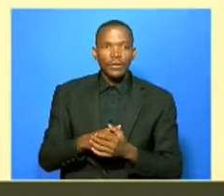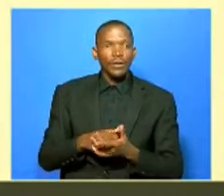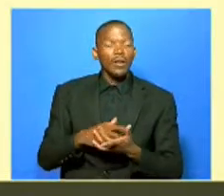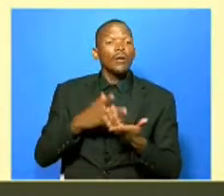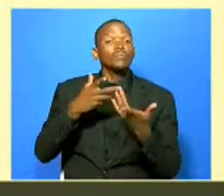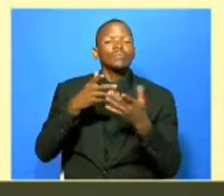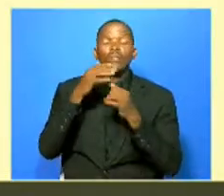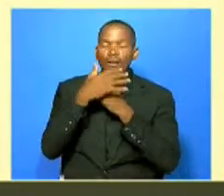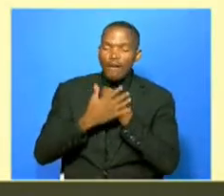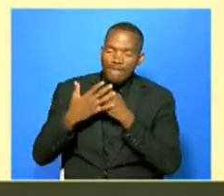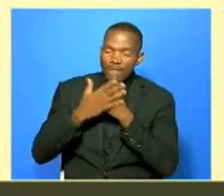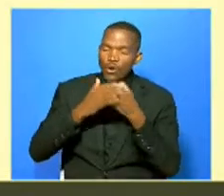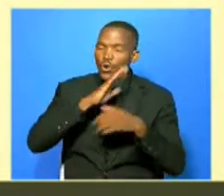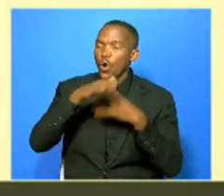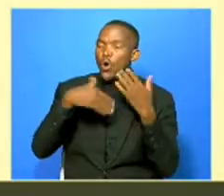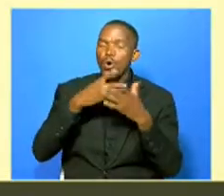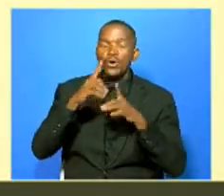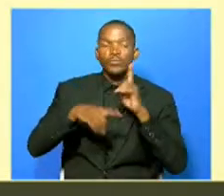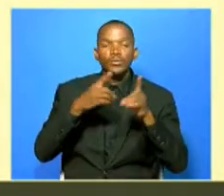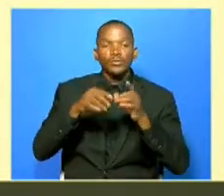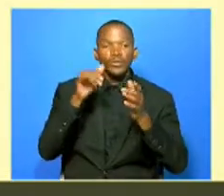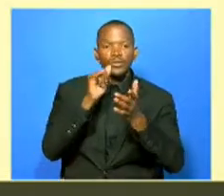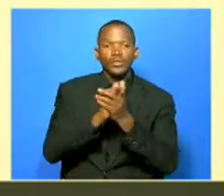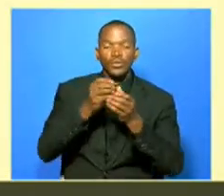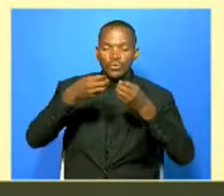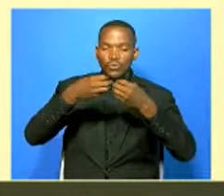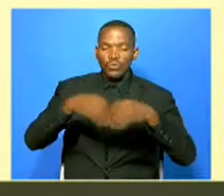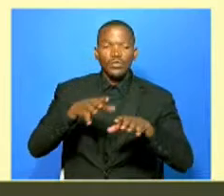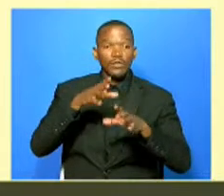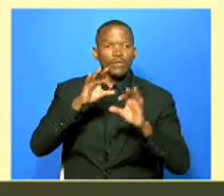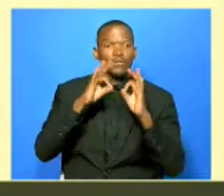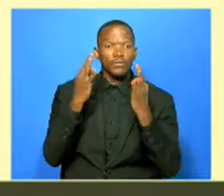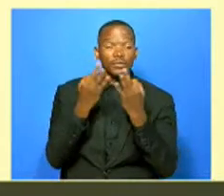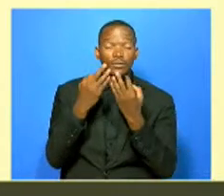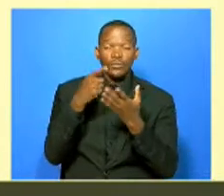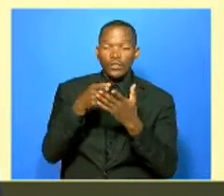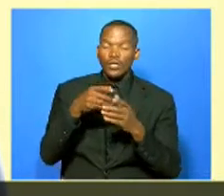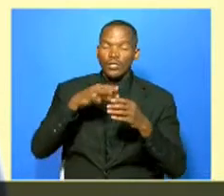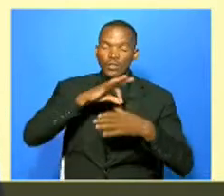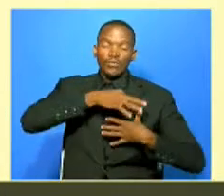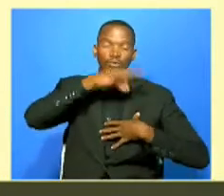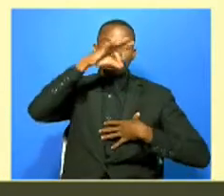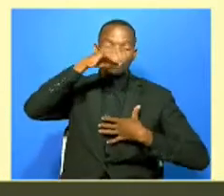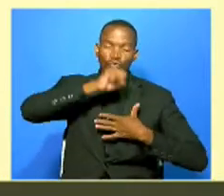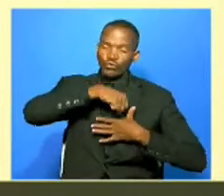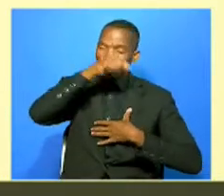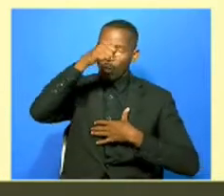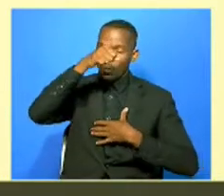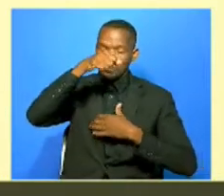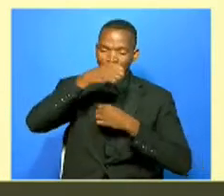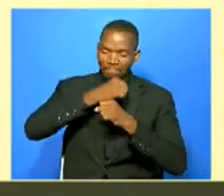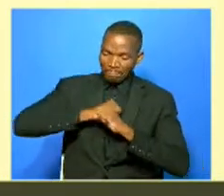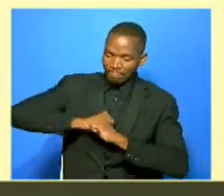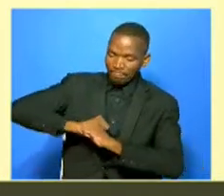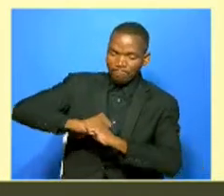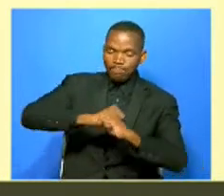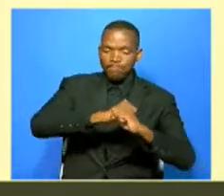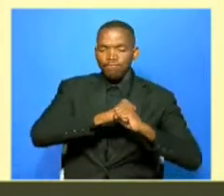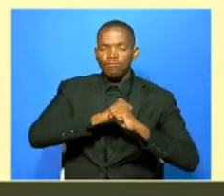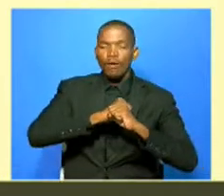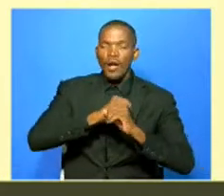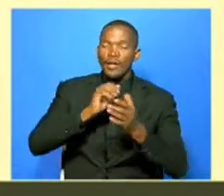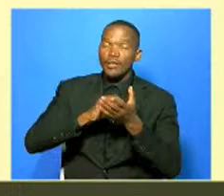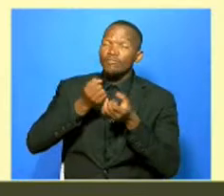Modimo rara, ba ba latlhegetsweng morena Modimo, disemewa ya rona morena Modimo rara, re ipolela mo go wena